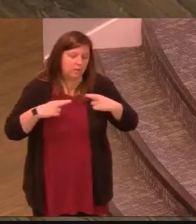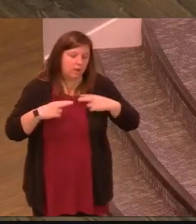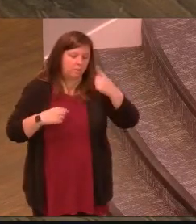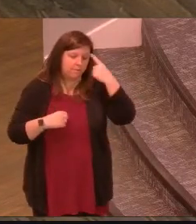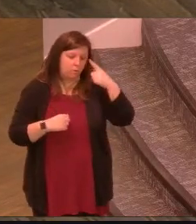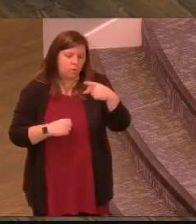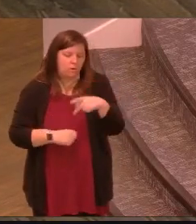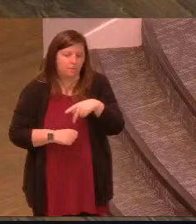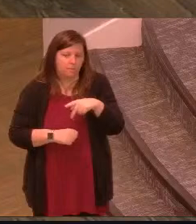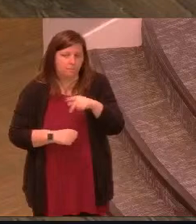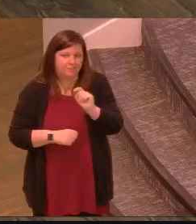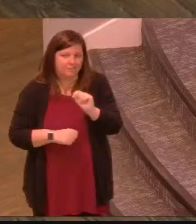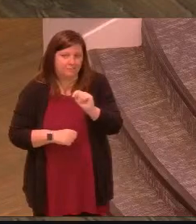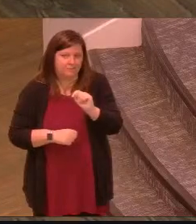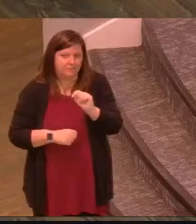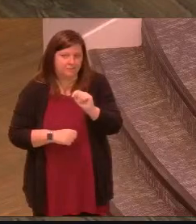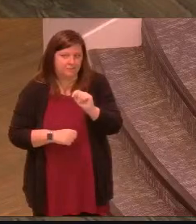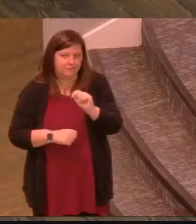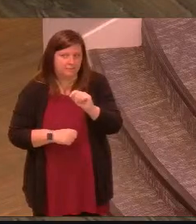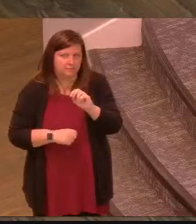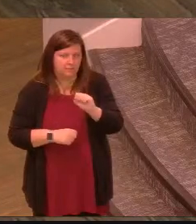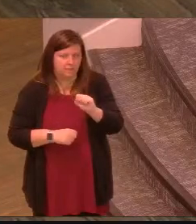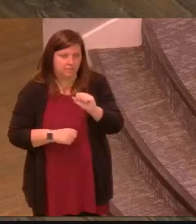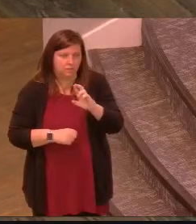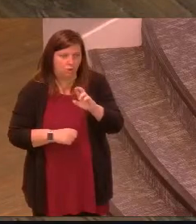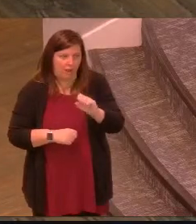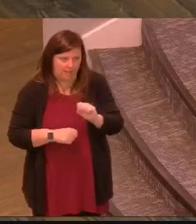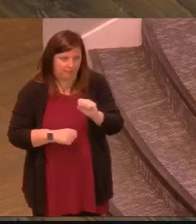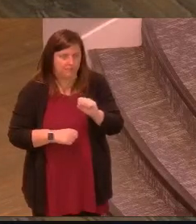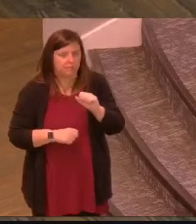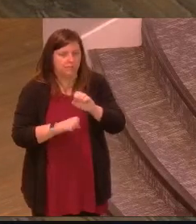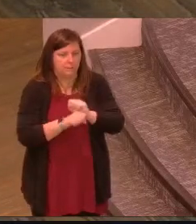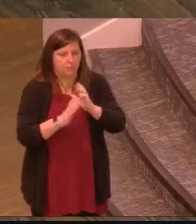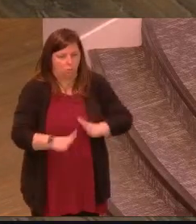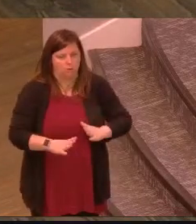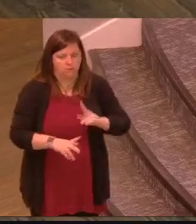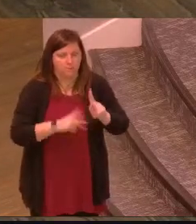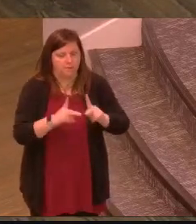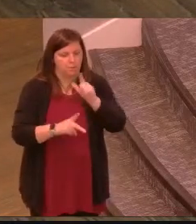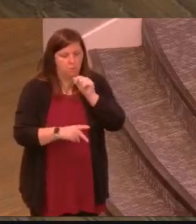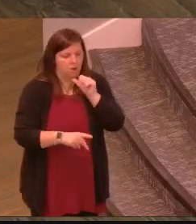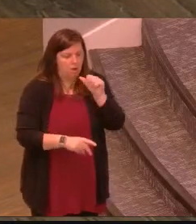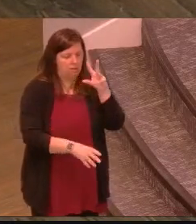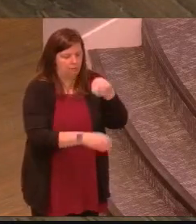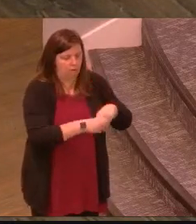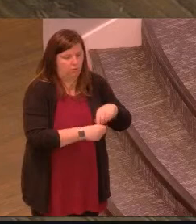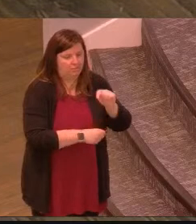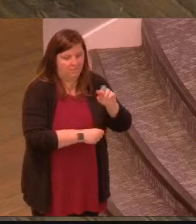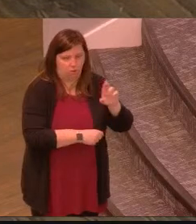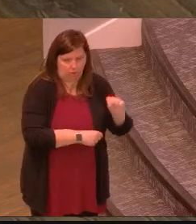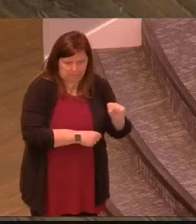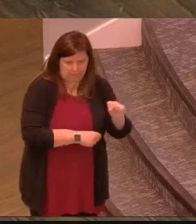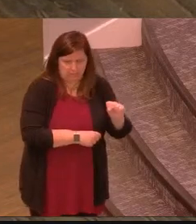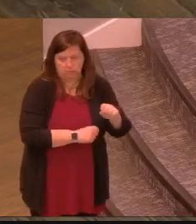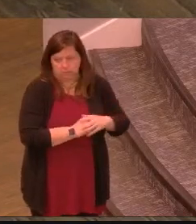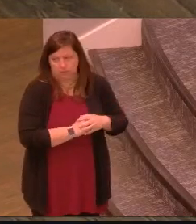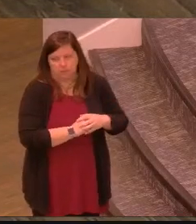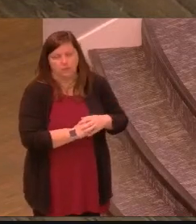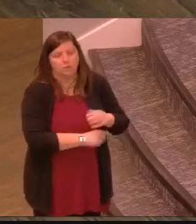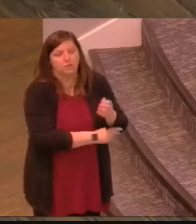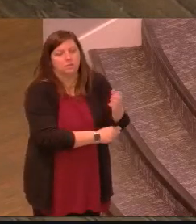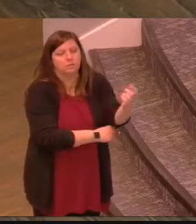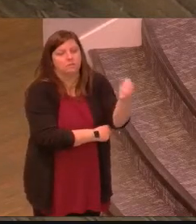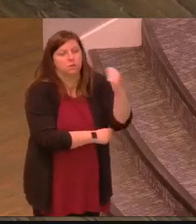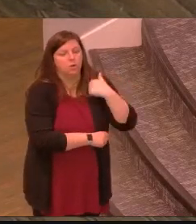PSERS employees. Right, So right. those who are not on TRS. And so we will be able to engage more fully in